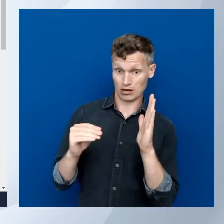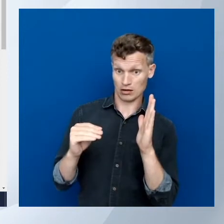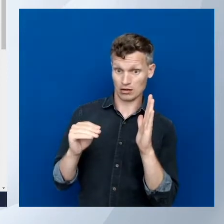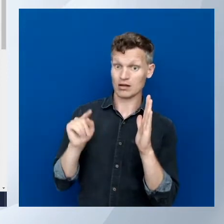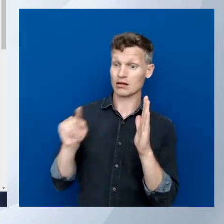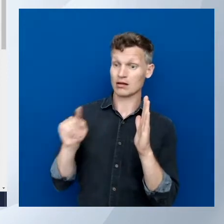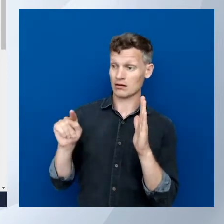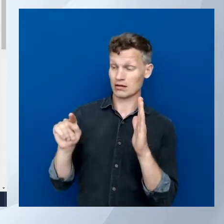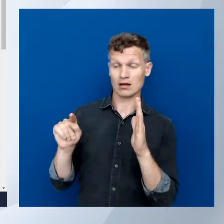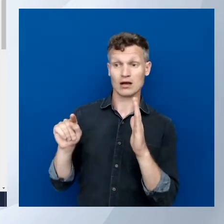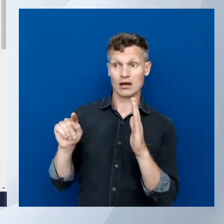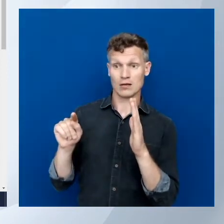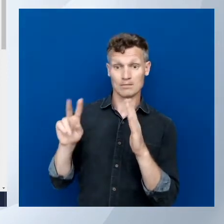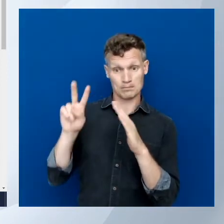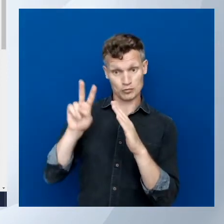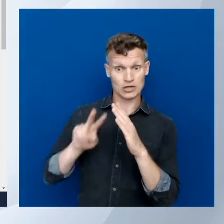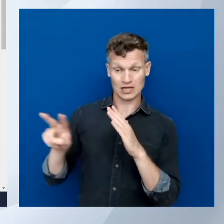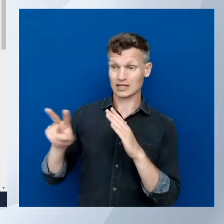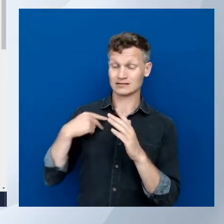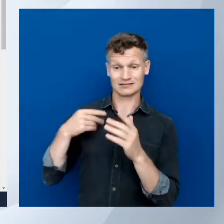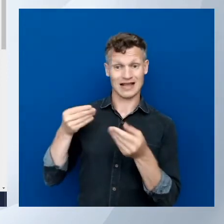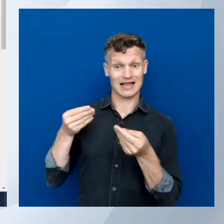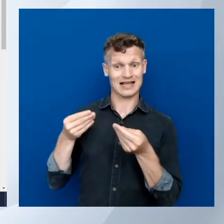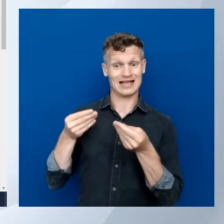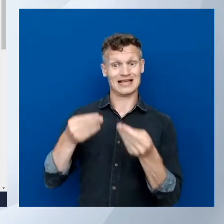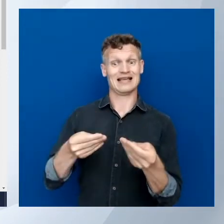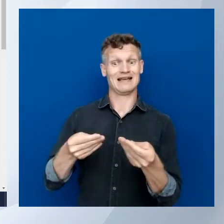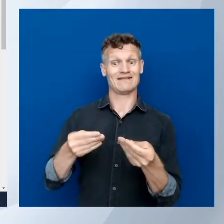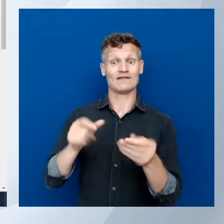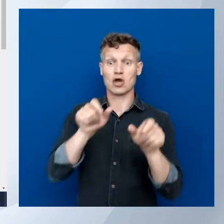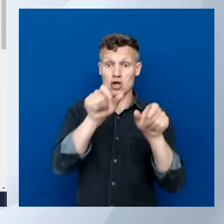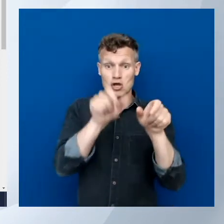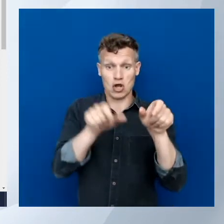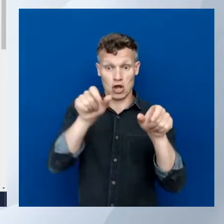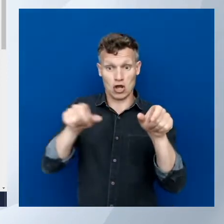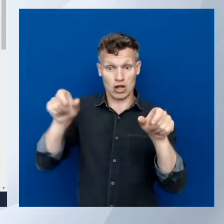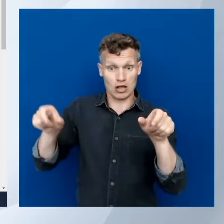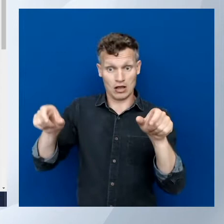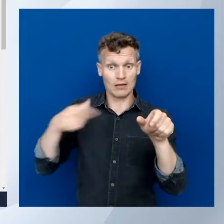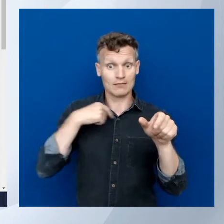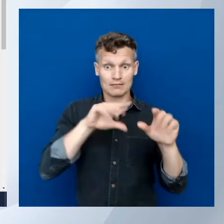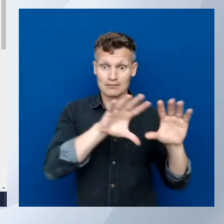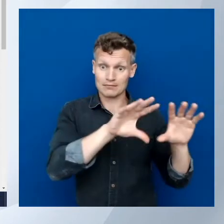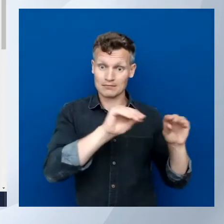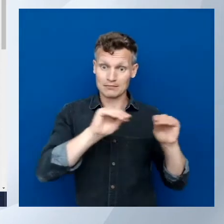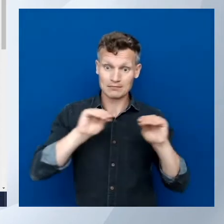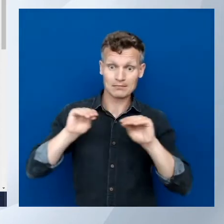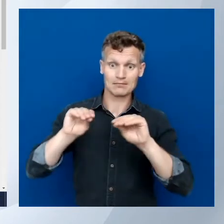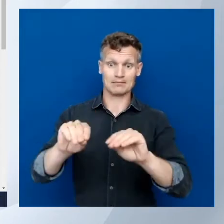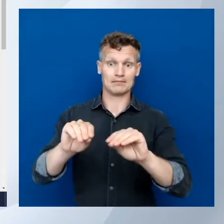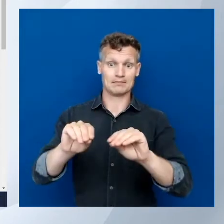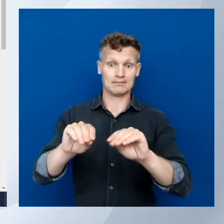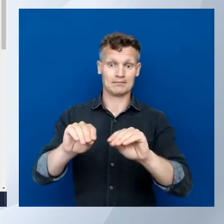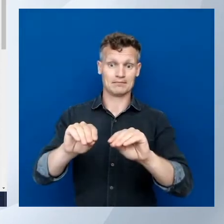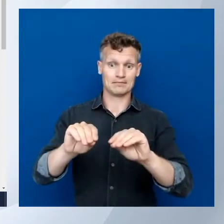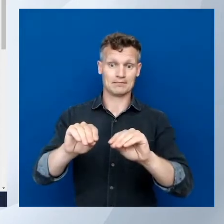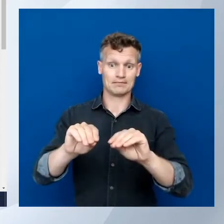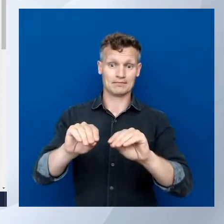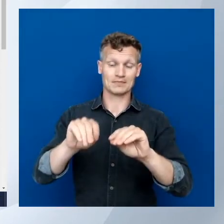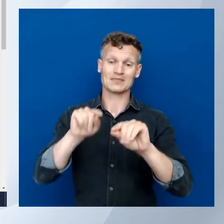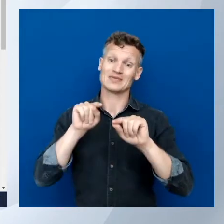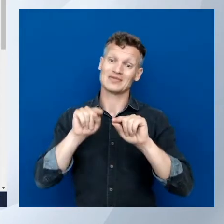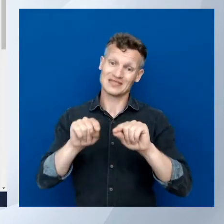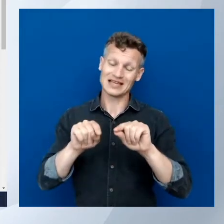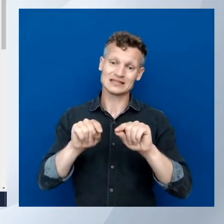columns, the feature columns from my dataset that I've read from disk. And out comes a set of predictions in this case.